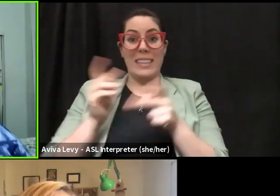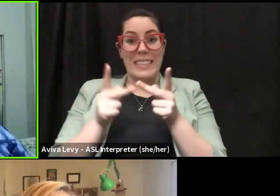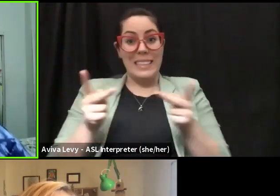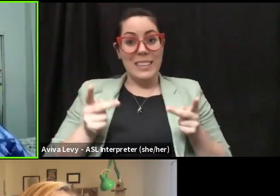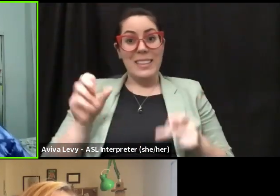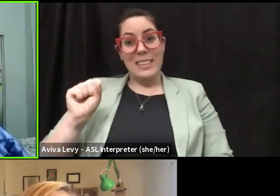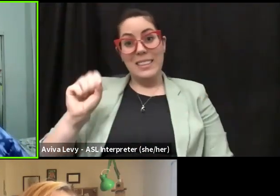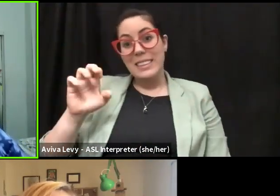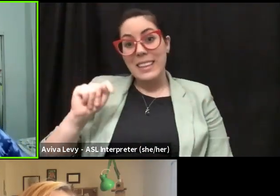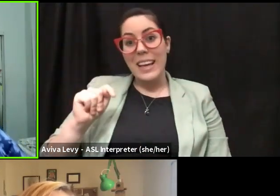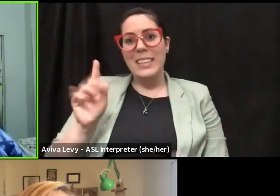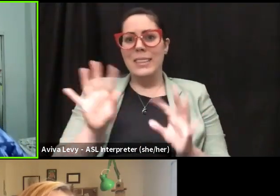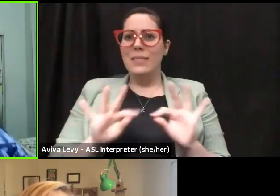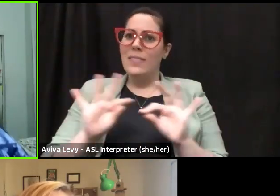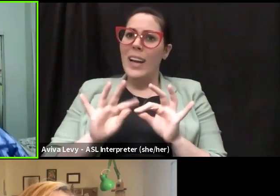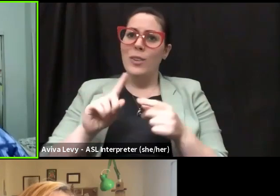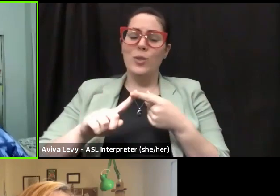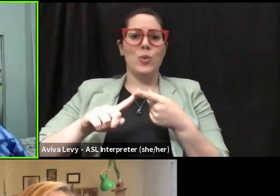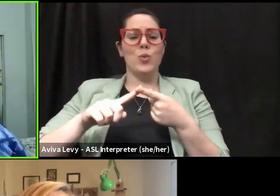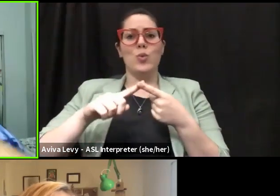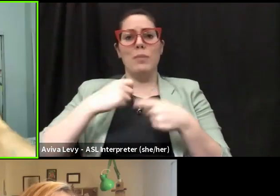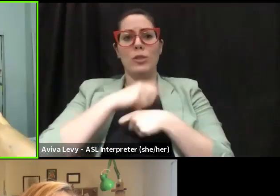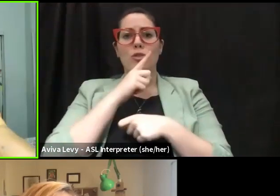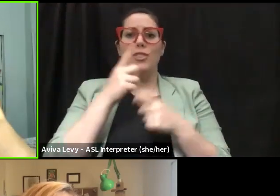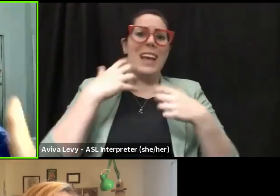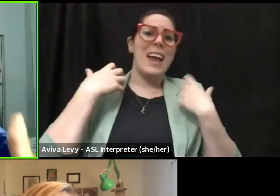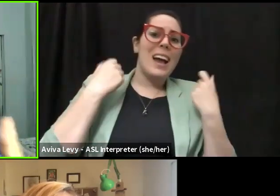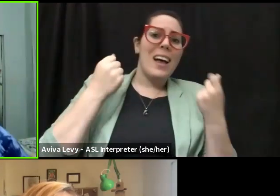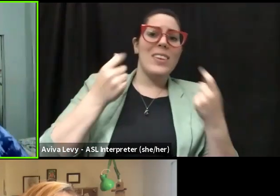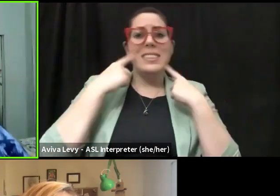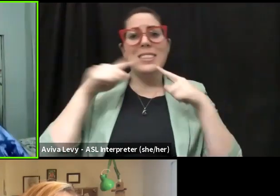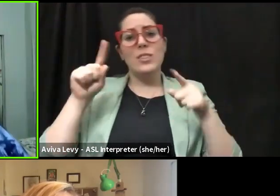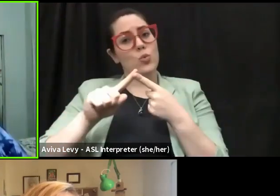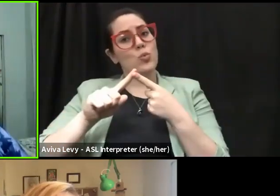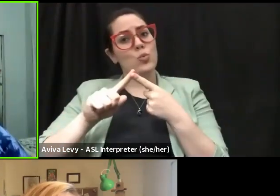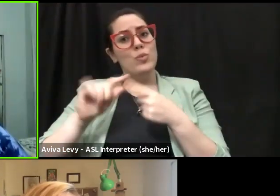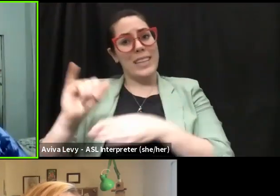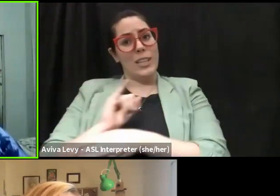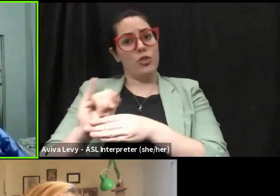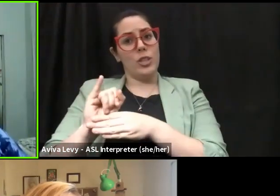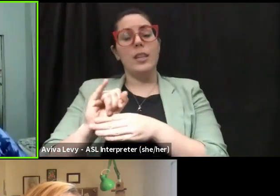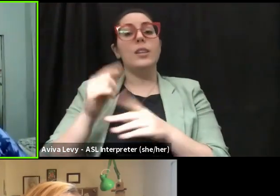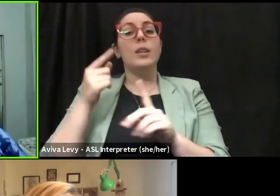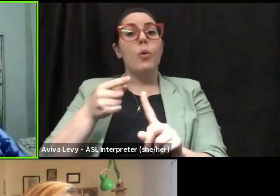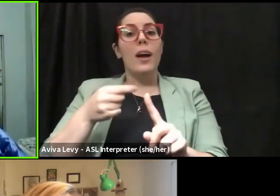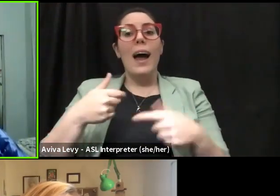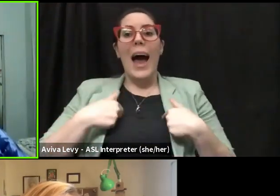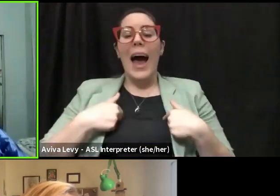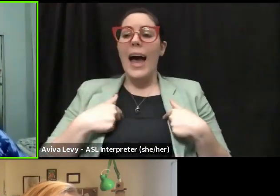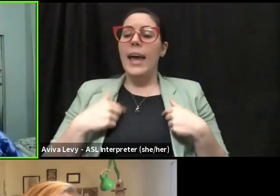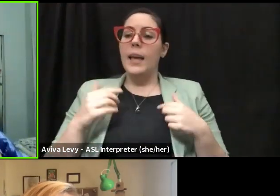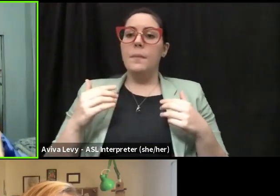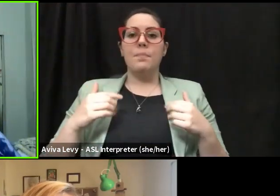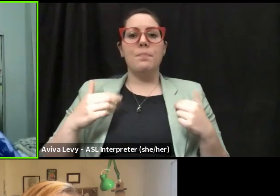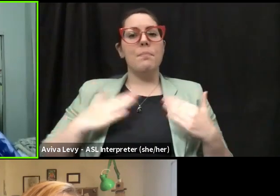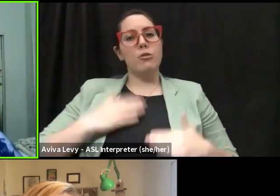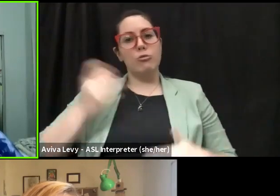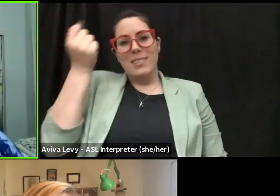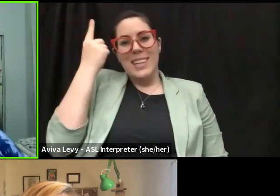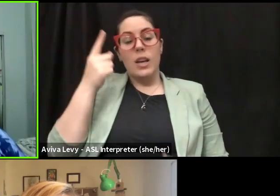to the success and the health of the industry. So I'm moving forward with the understanding that while